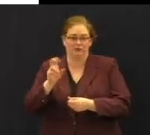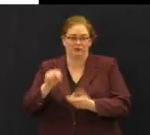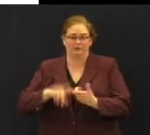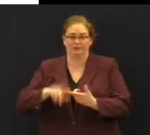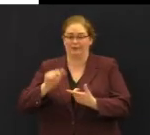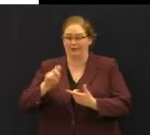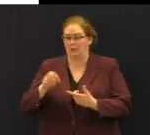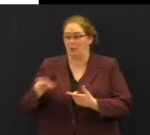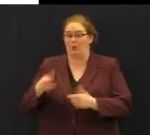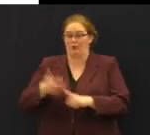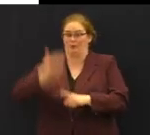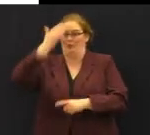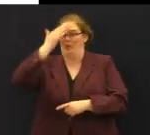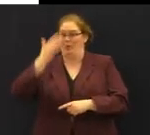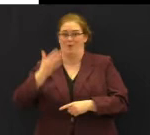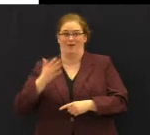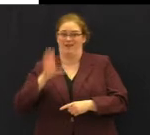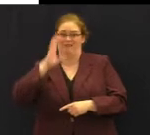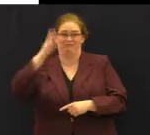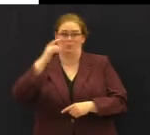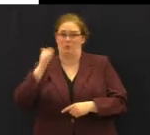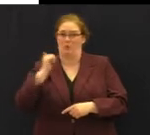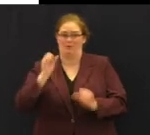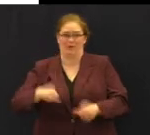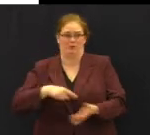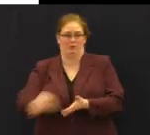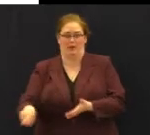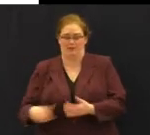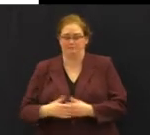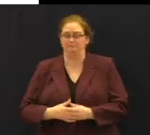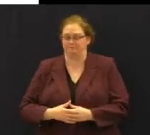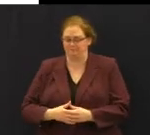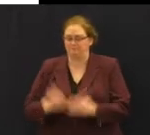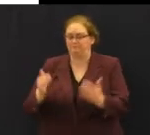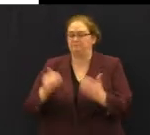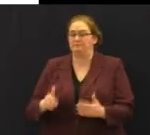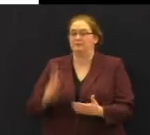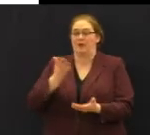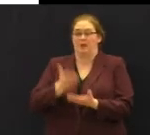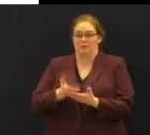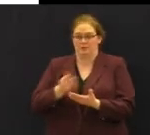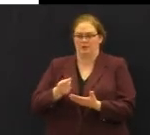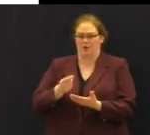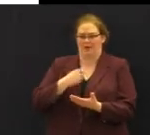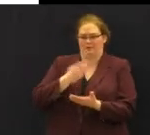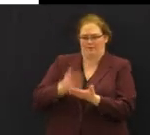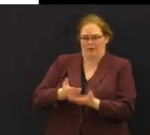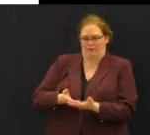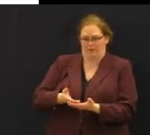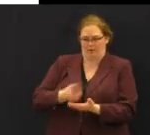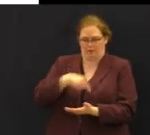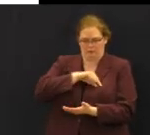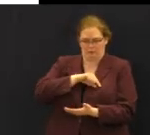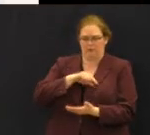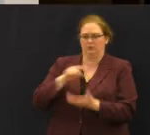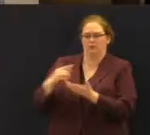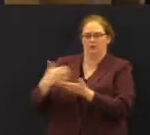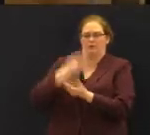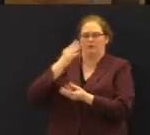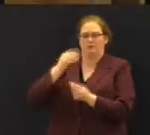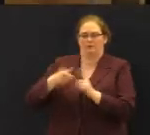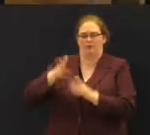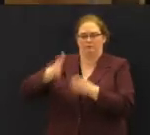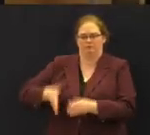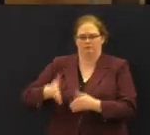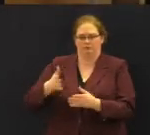inability to pay your future rent. The application itself aims to verify eligibility and gather information on the tenant's financial needs